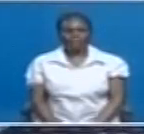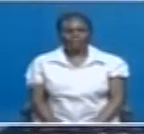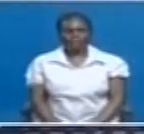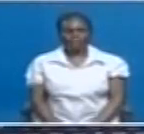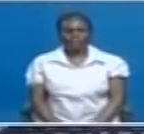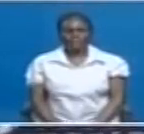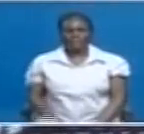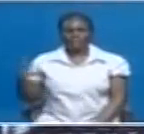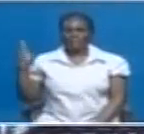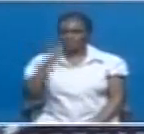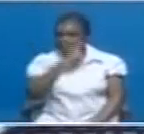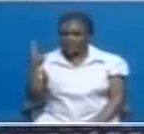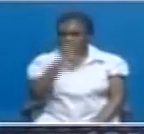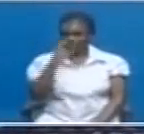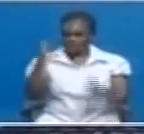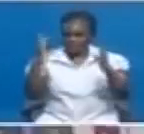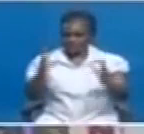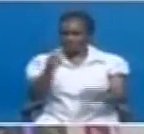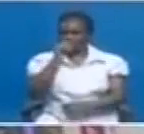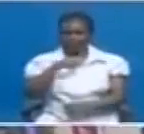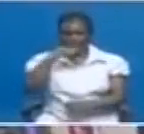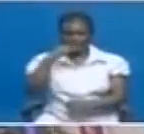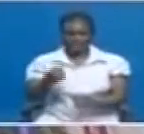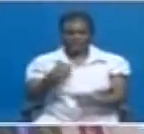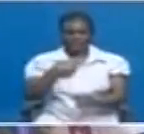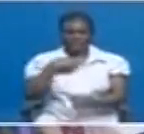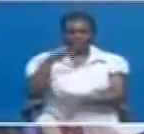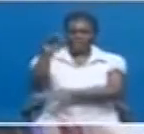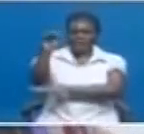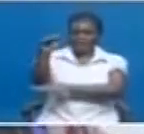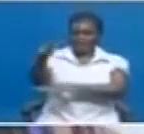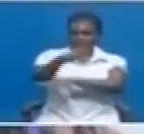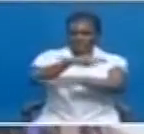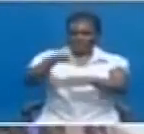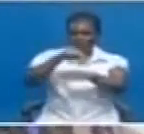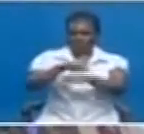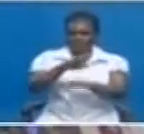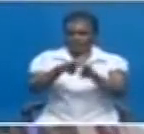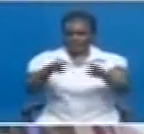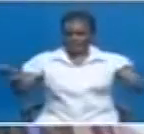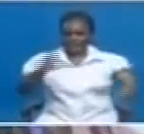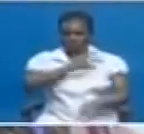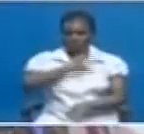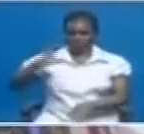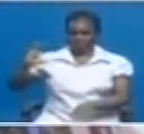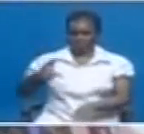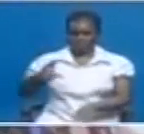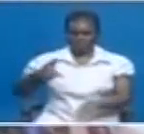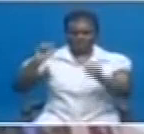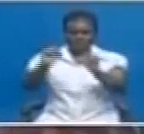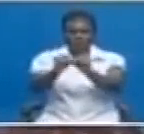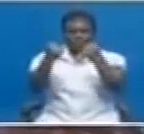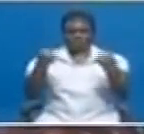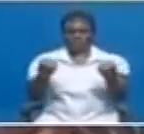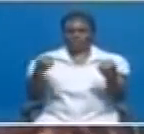A very big danger to private developers. I am appealing to the National Land Commission to spare us this bustle